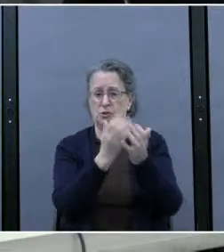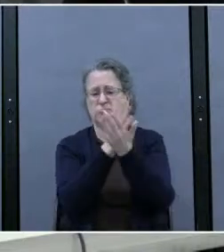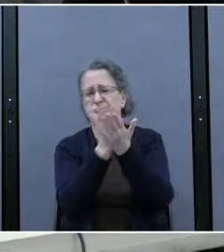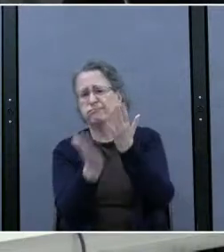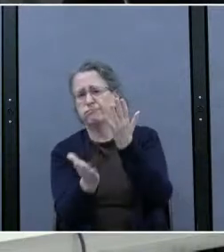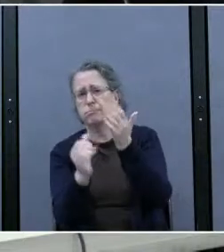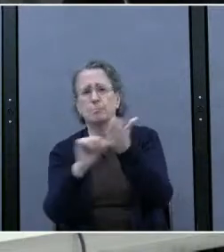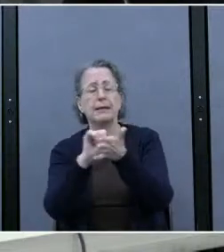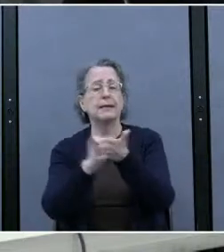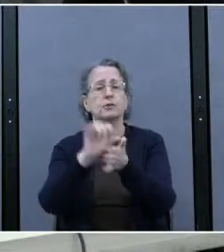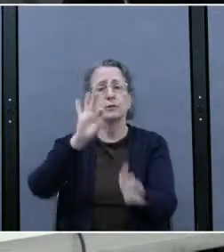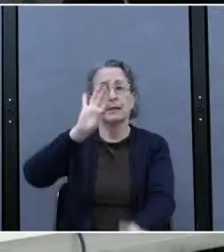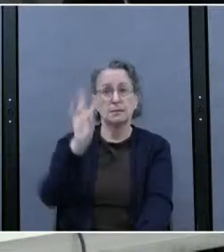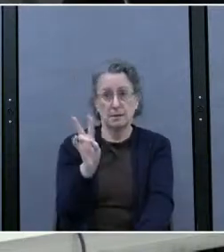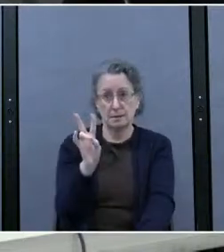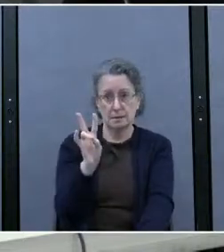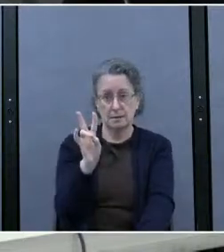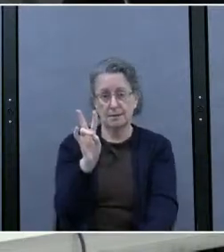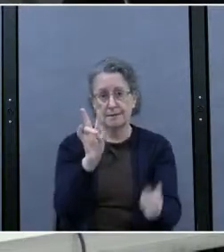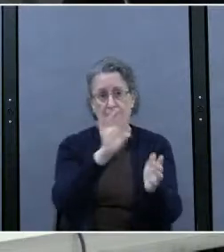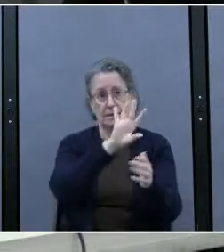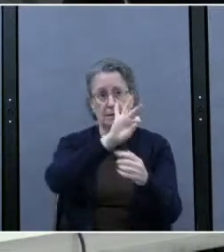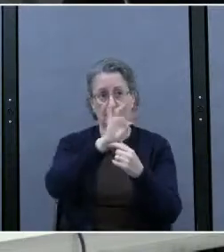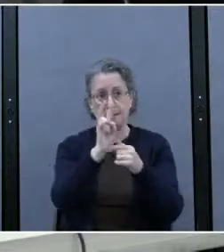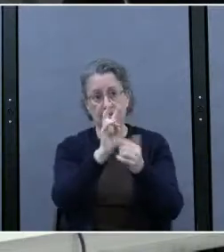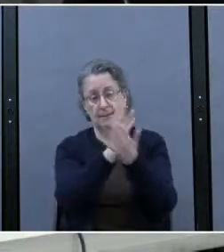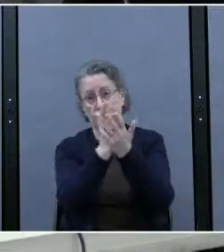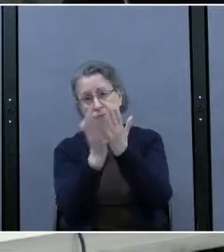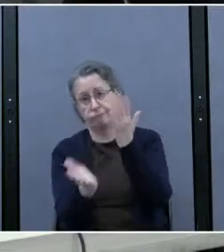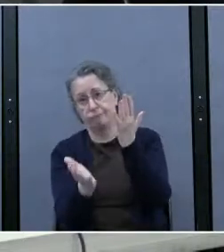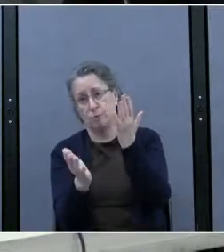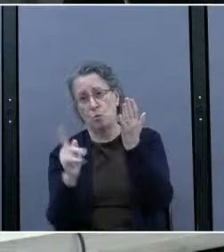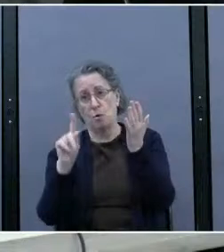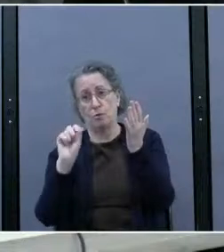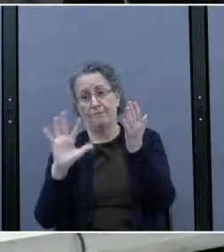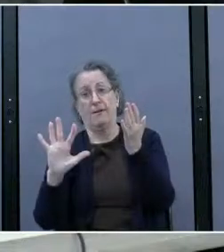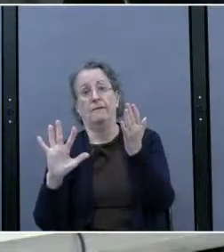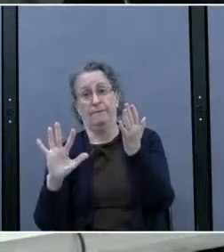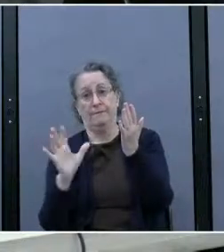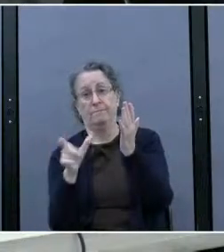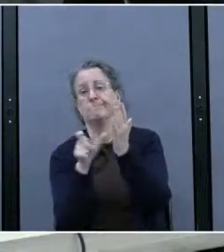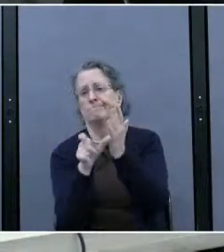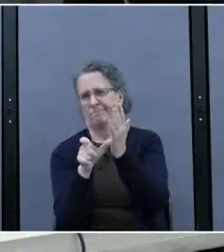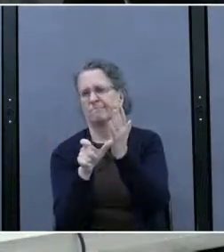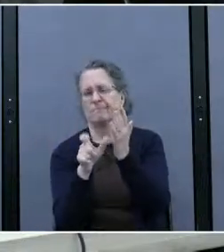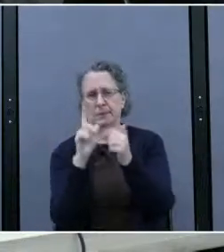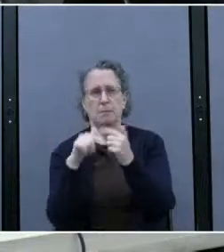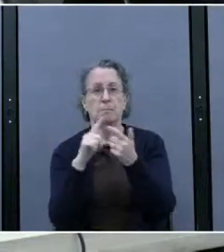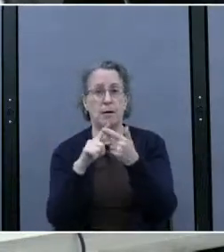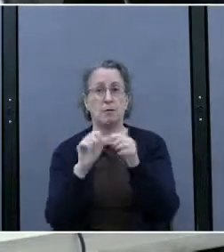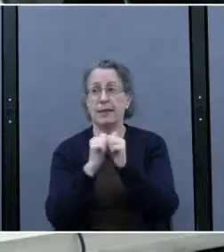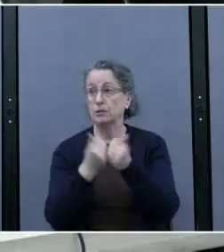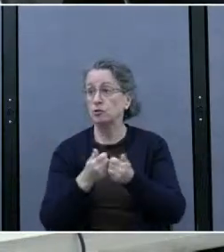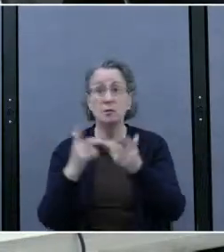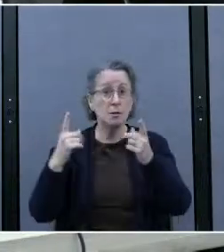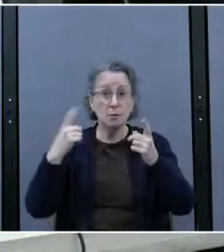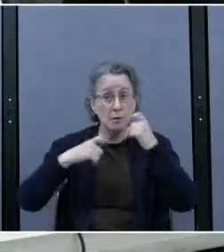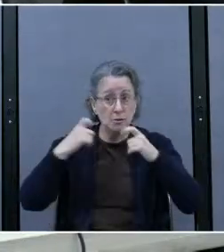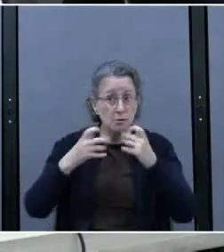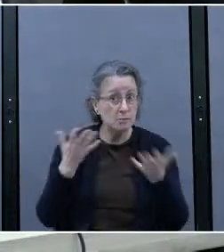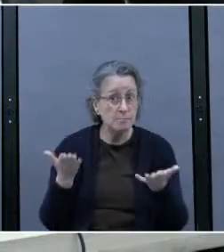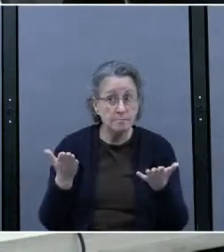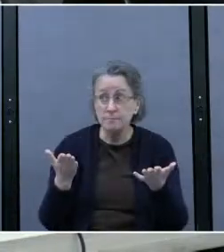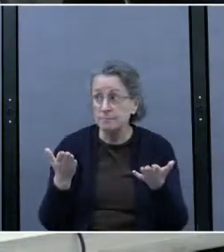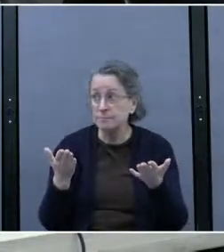pages 97 through 105. Questions about this?